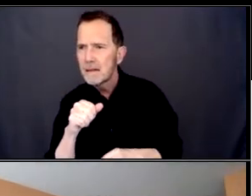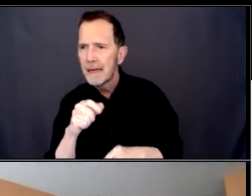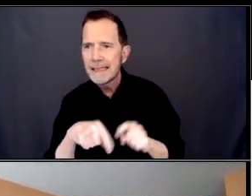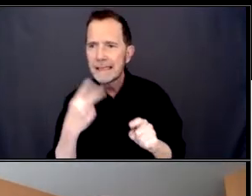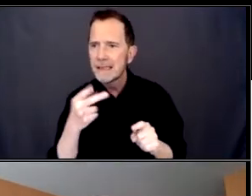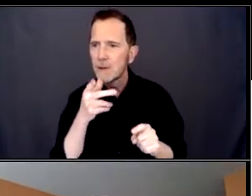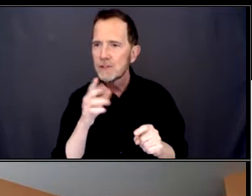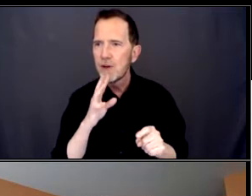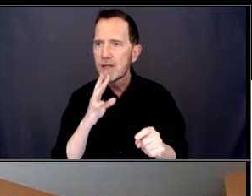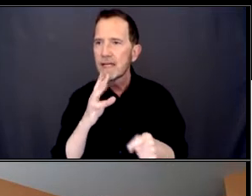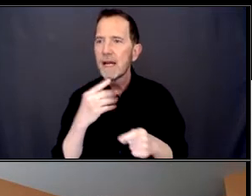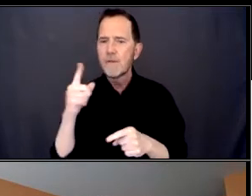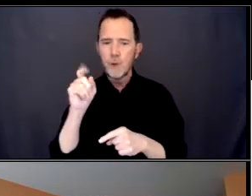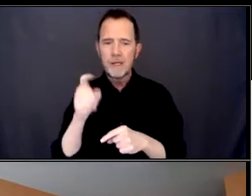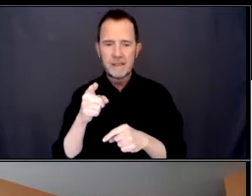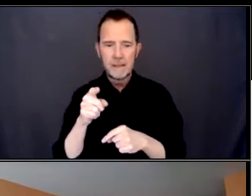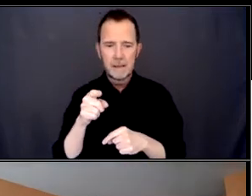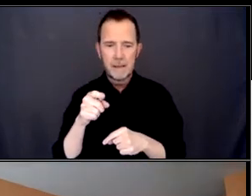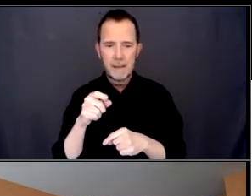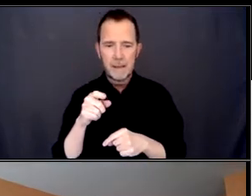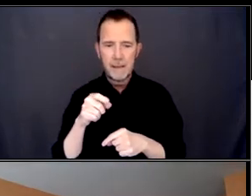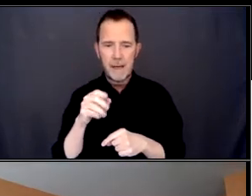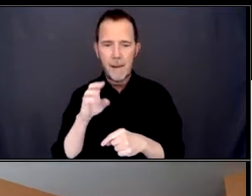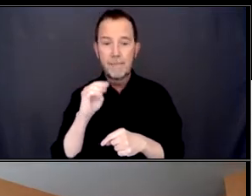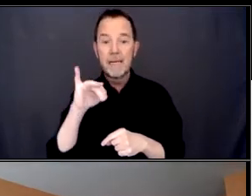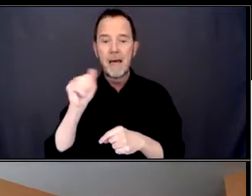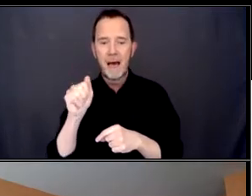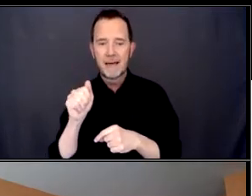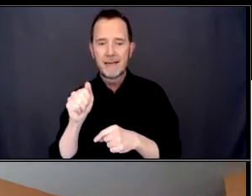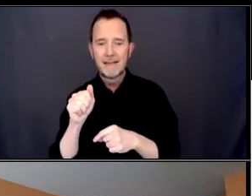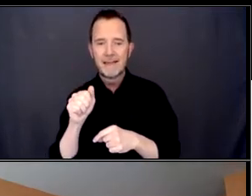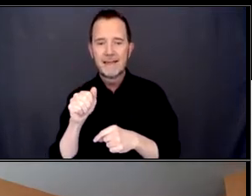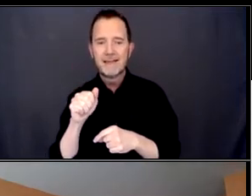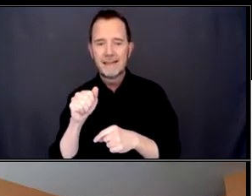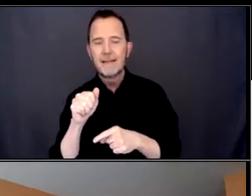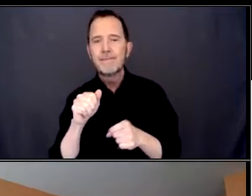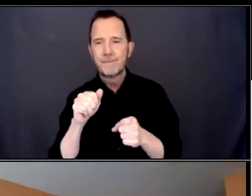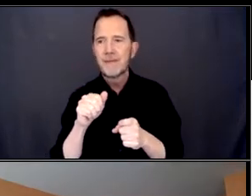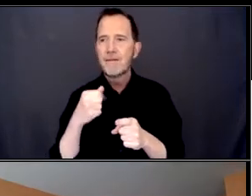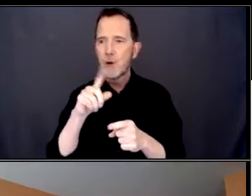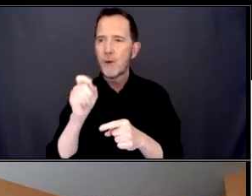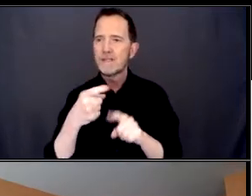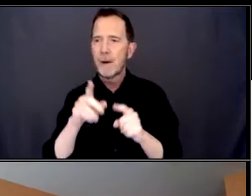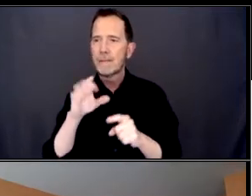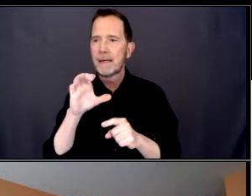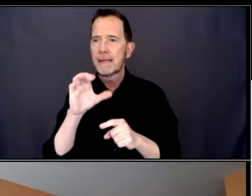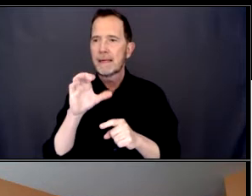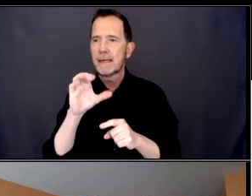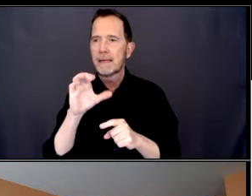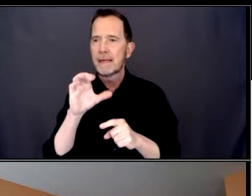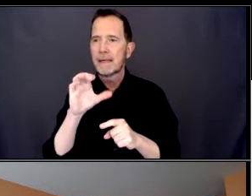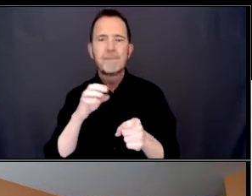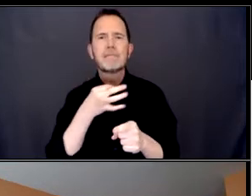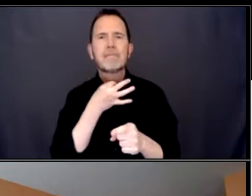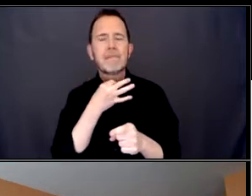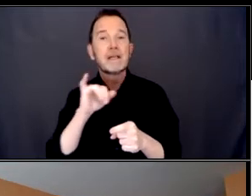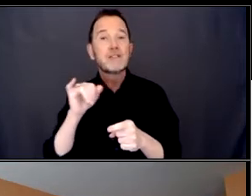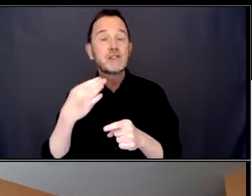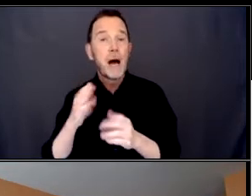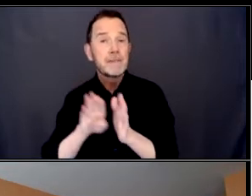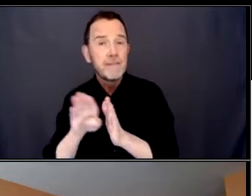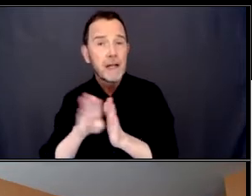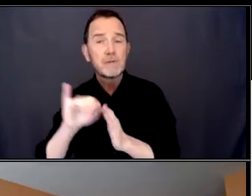from Carrie. For businesses, what has been the role of community providers like job coaches and job developers to help in the